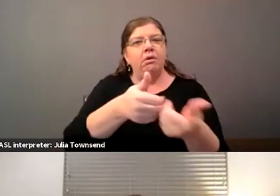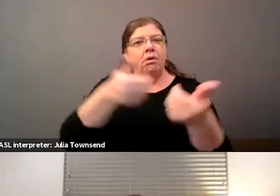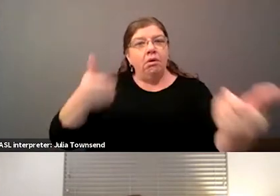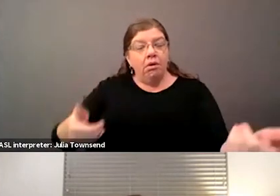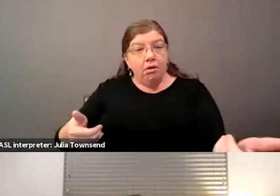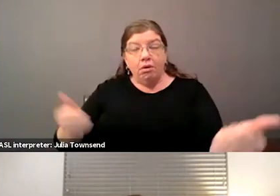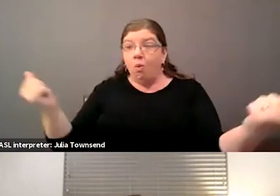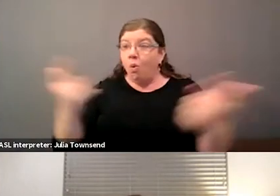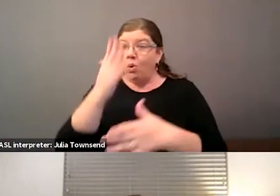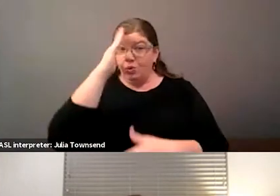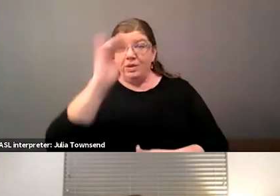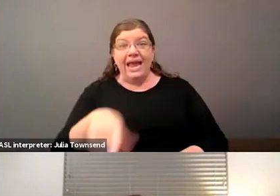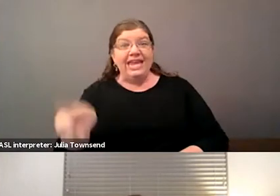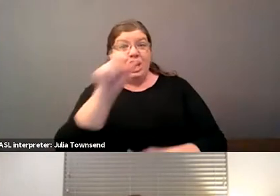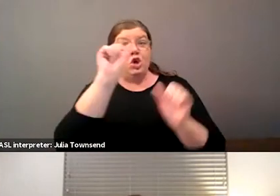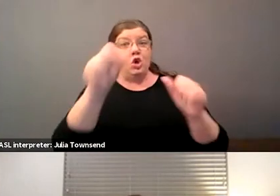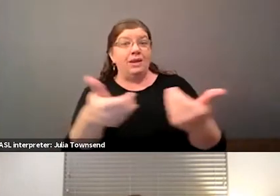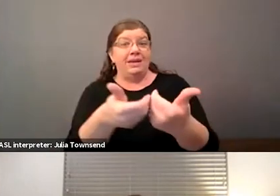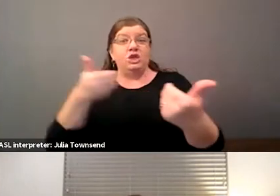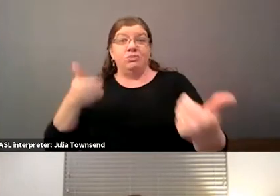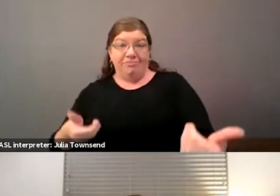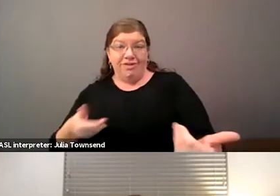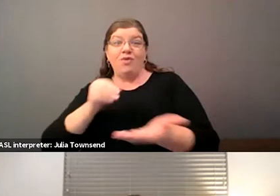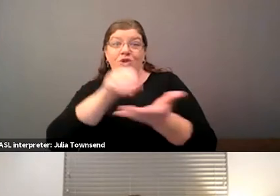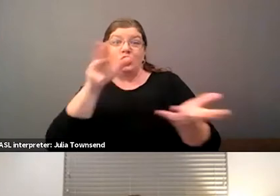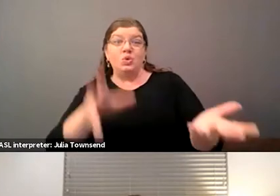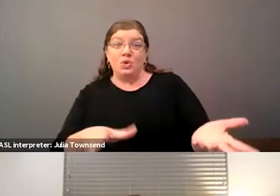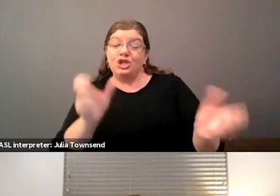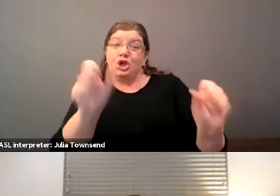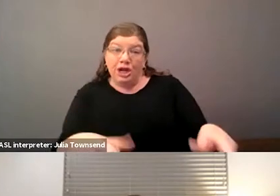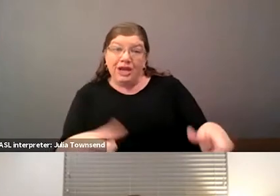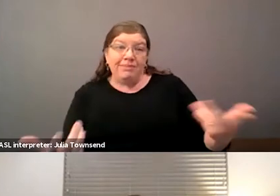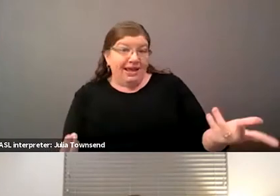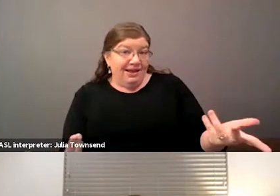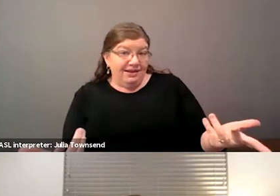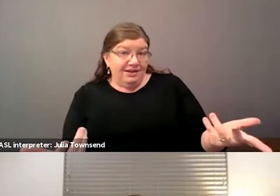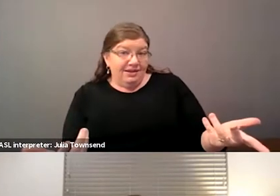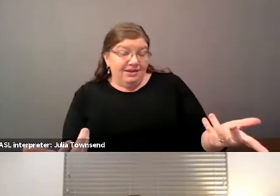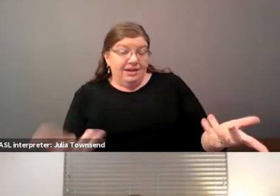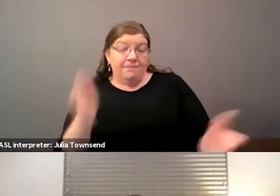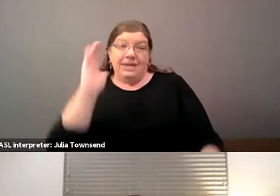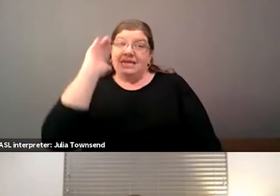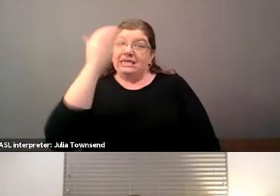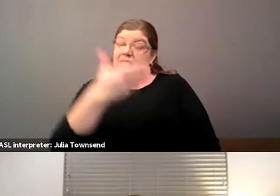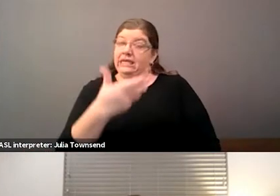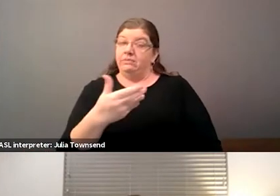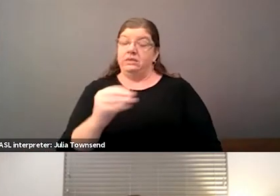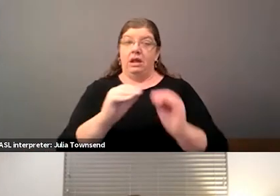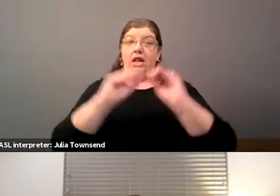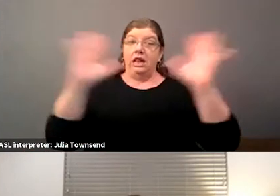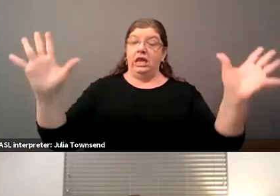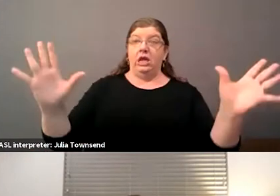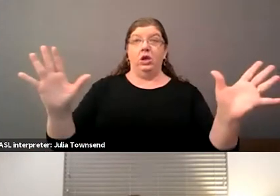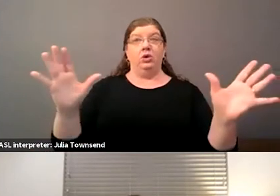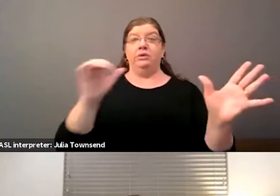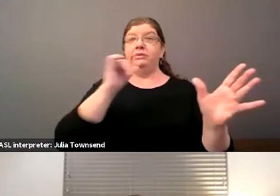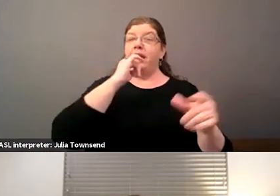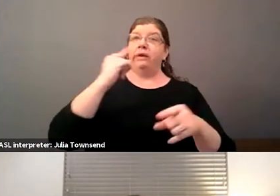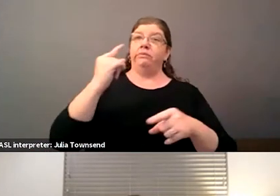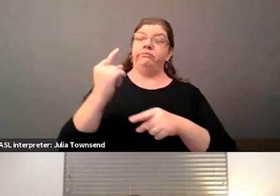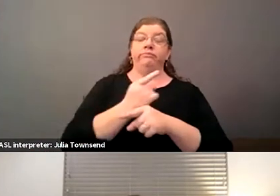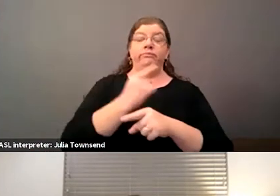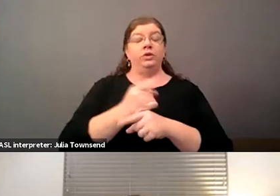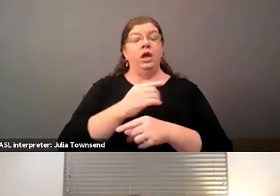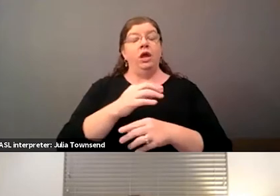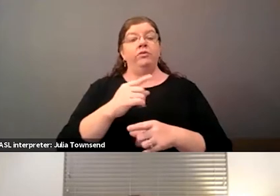knew that he could have been sequestered off but it seems like there is a definite lack of moral compass in